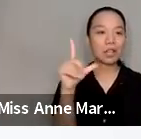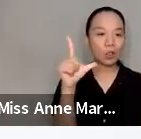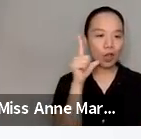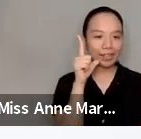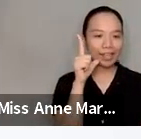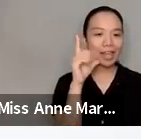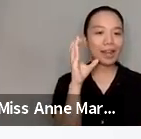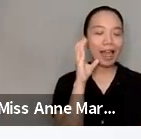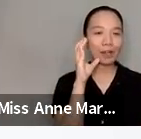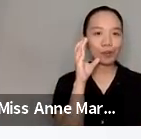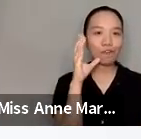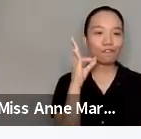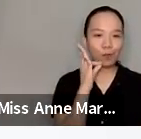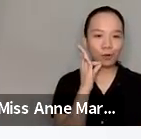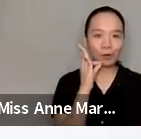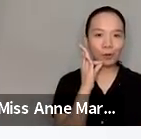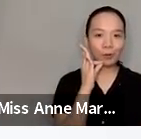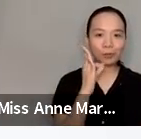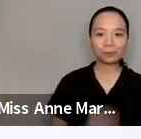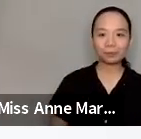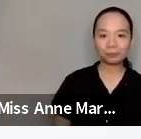Claro Flojo, LPT.